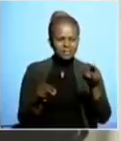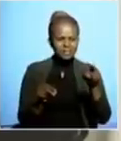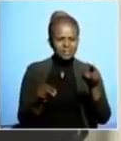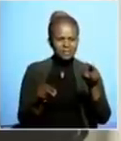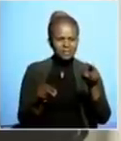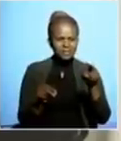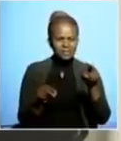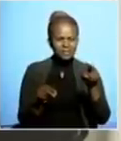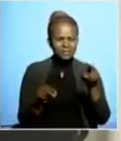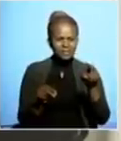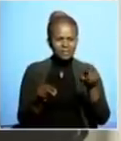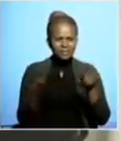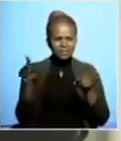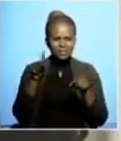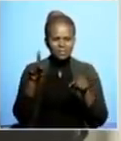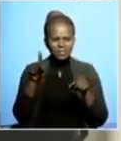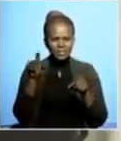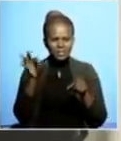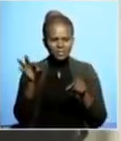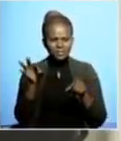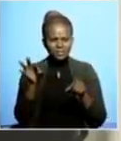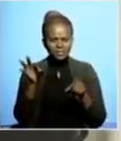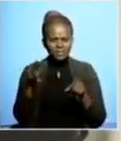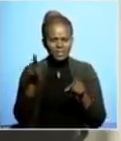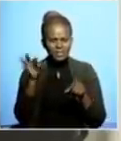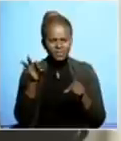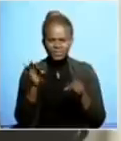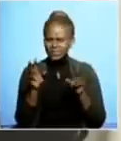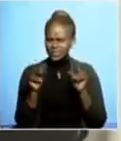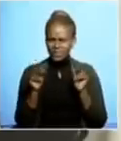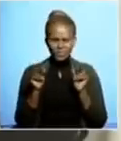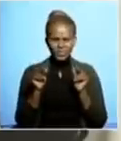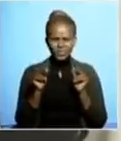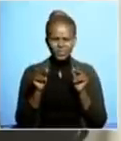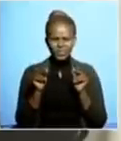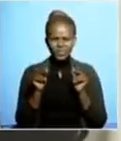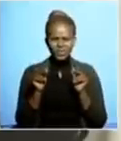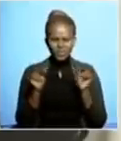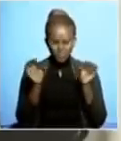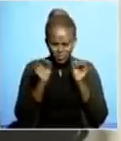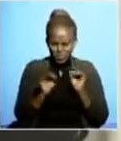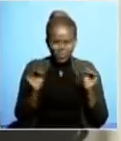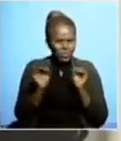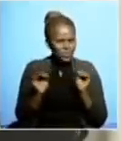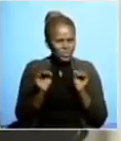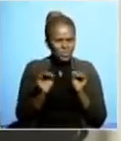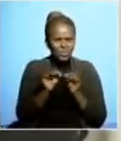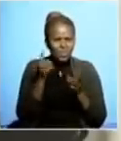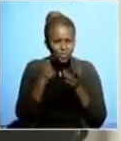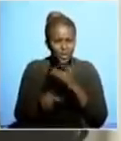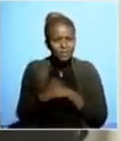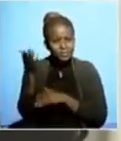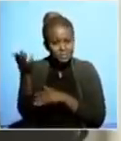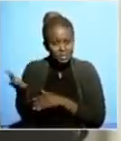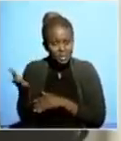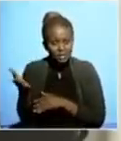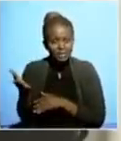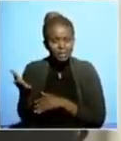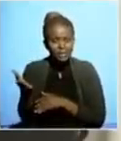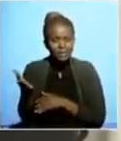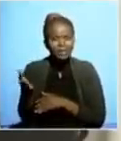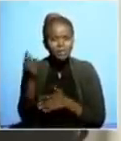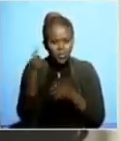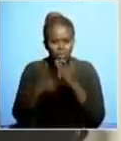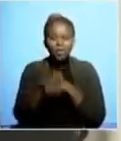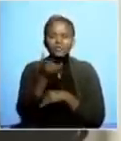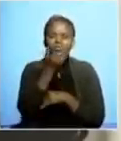getting at PF. No, it's none of that. What is there is that what is